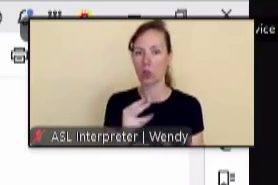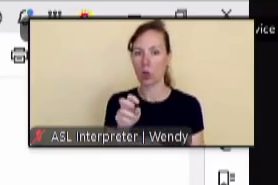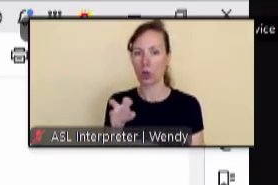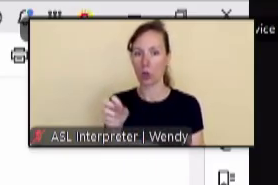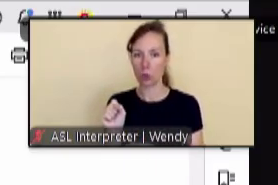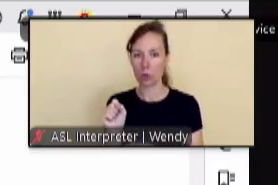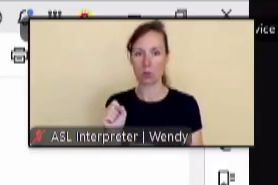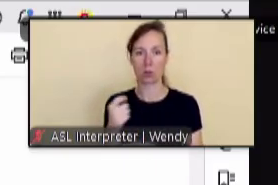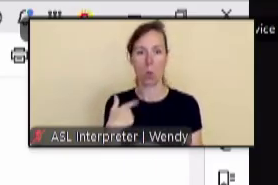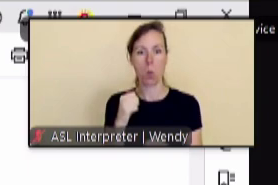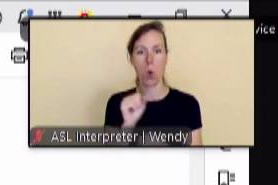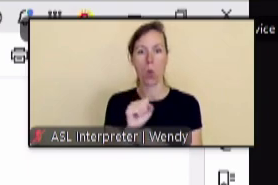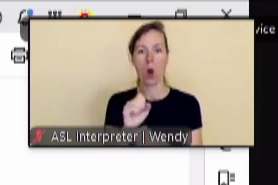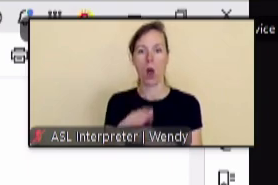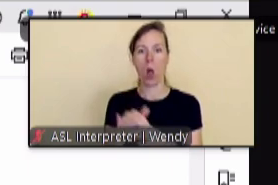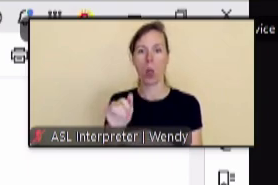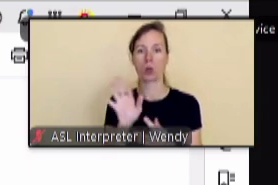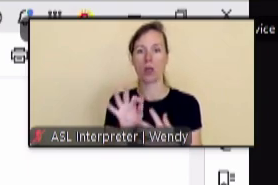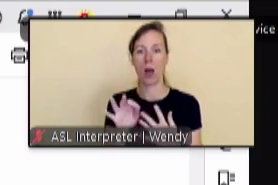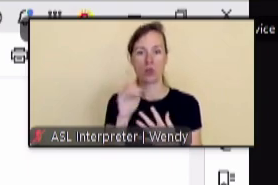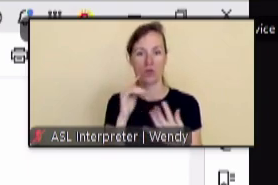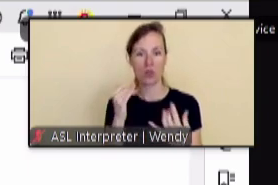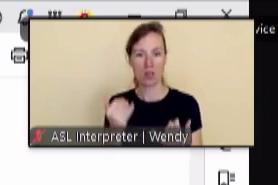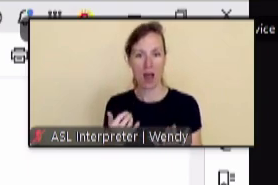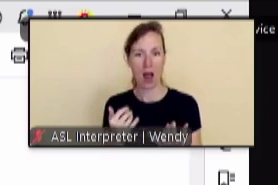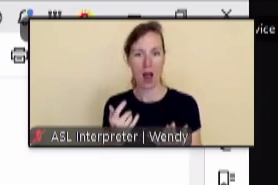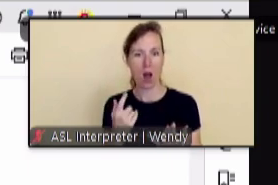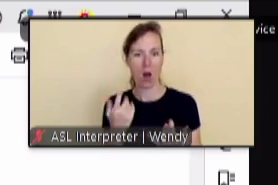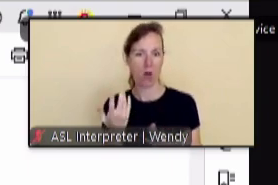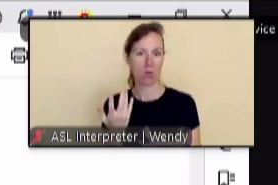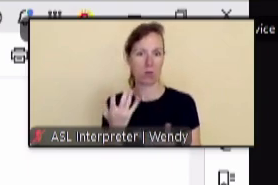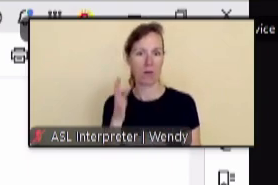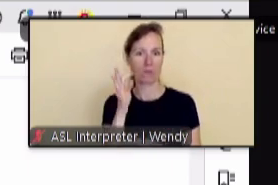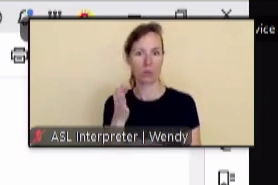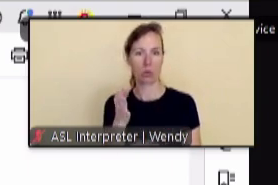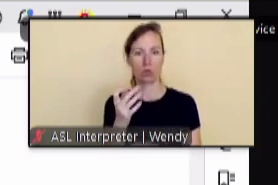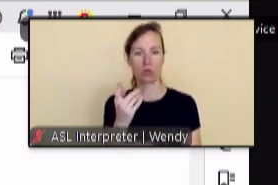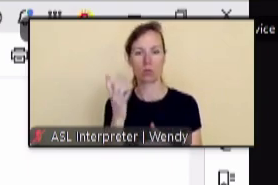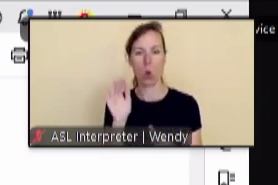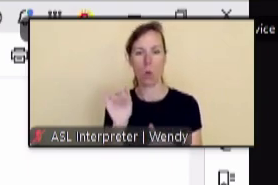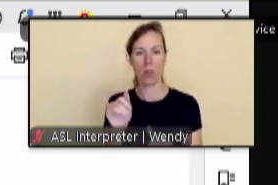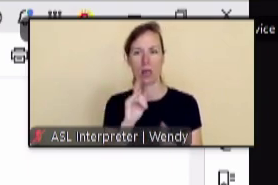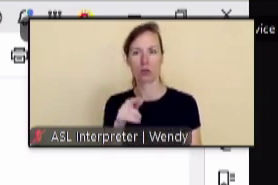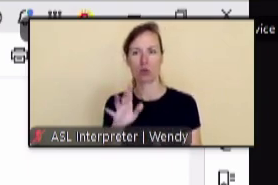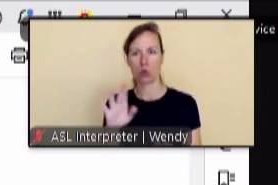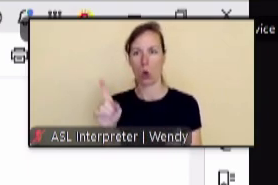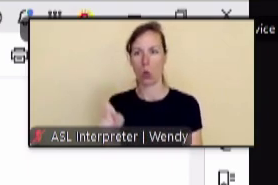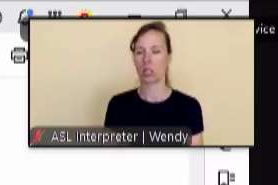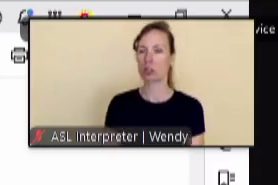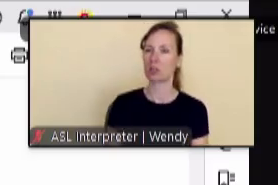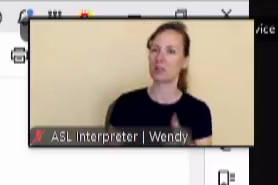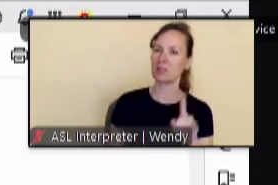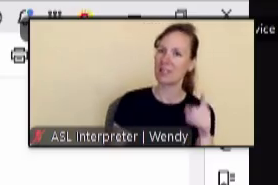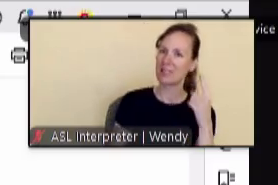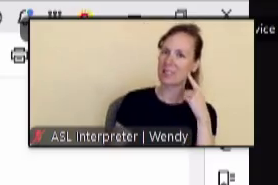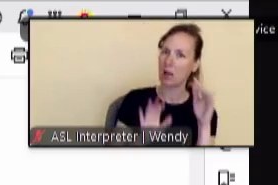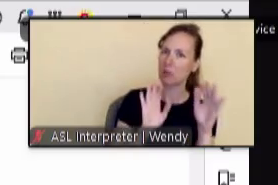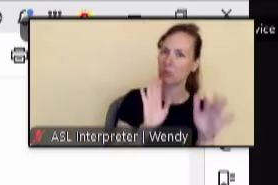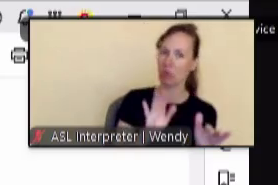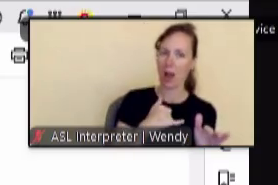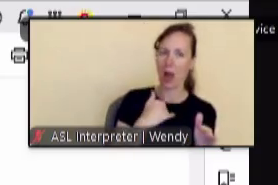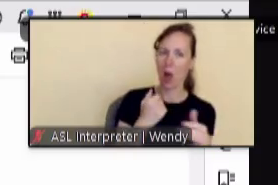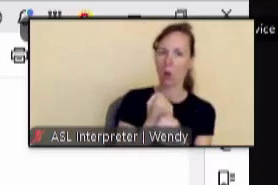question. It does. That sounds great. I would love to be able to promote for folks that if